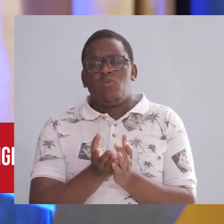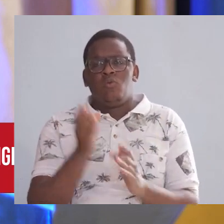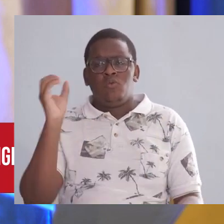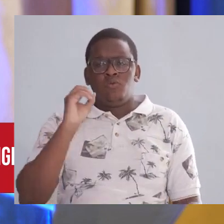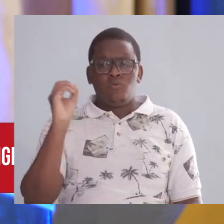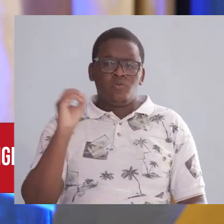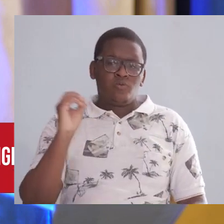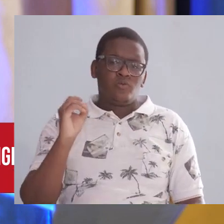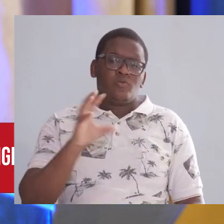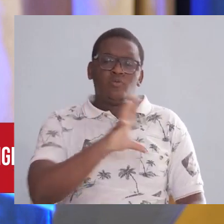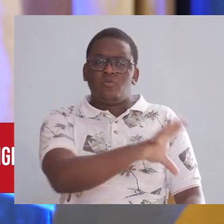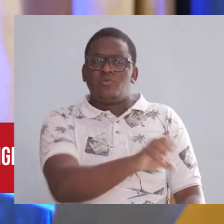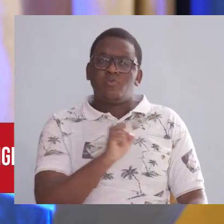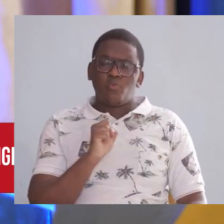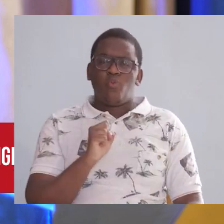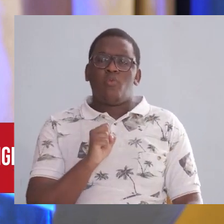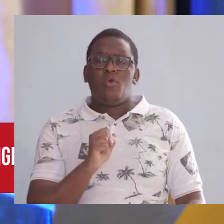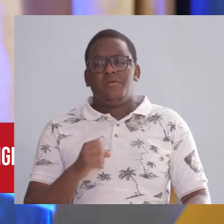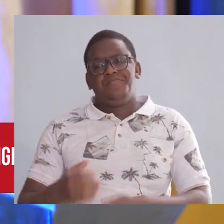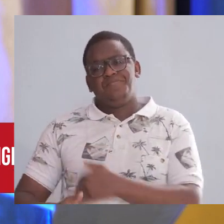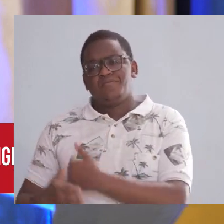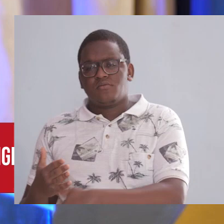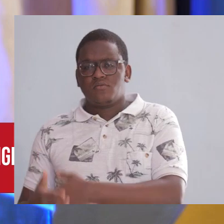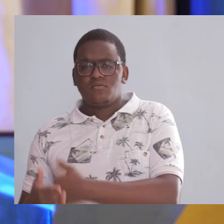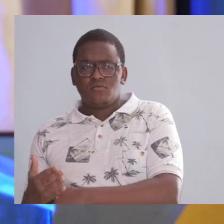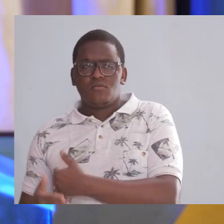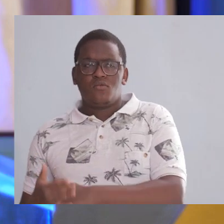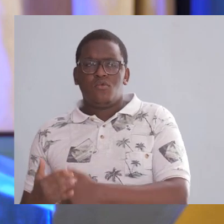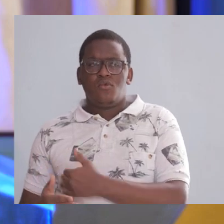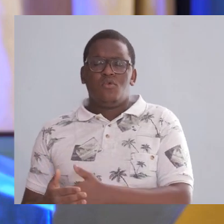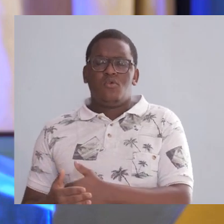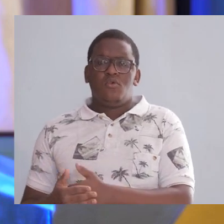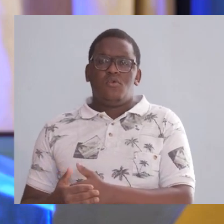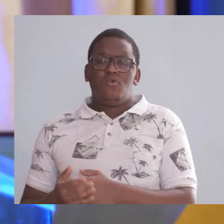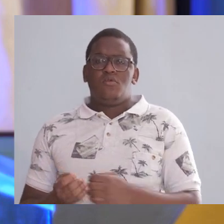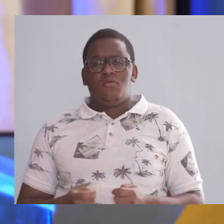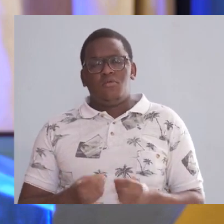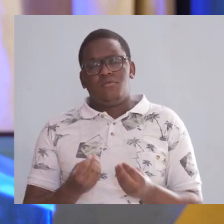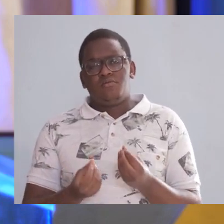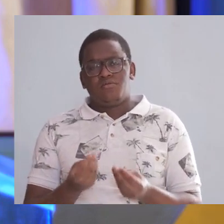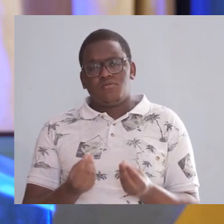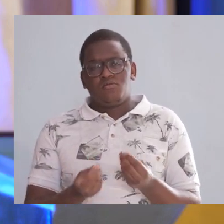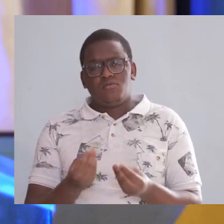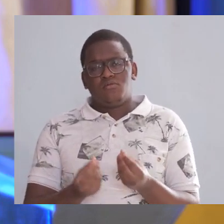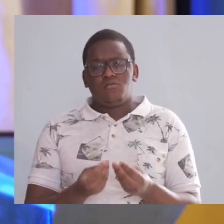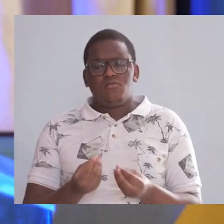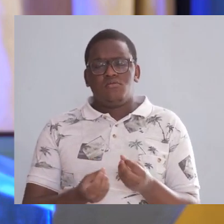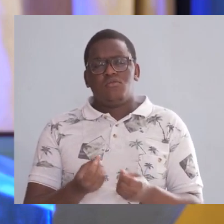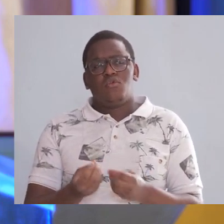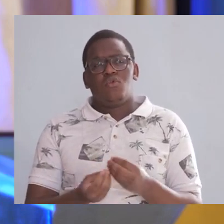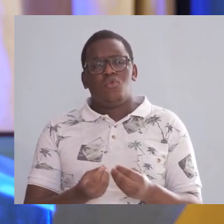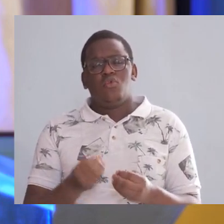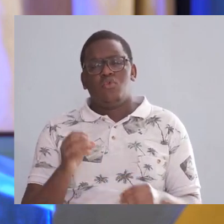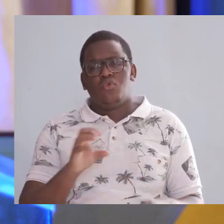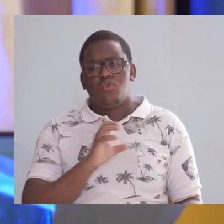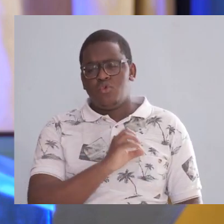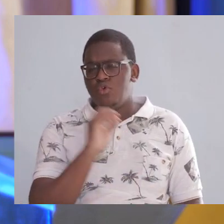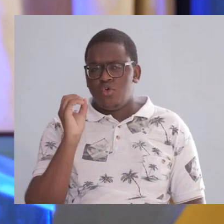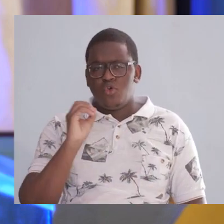or rob your neighbor. Do not hold back the wages of a hired worker overnight. What does this